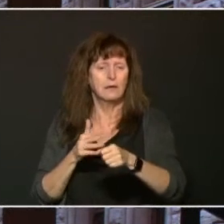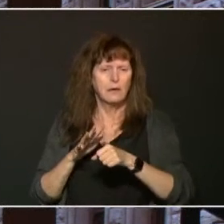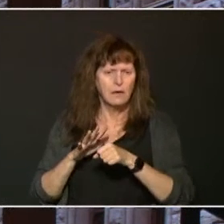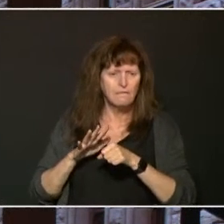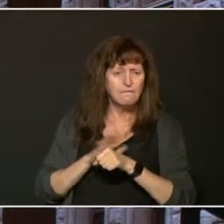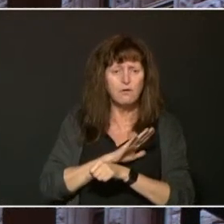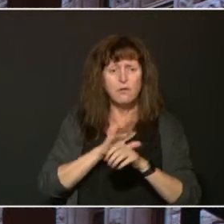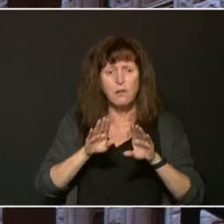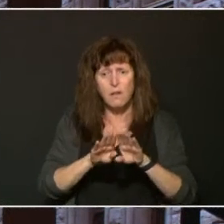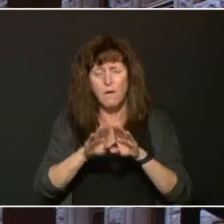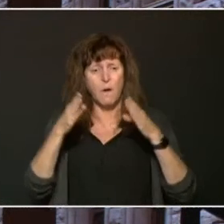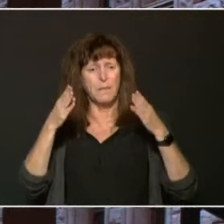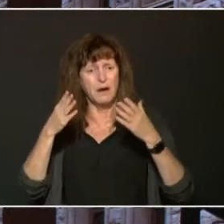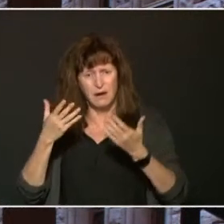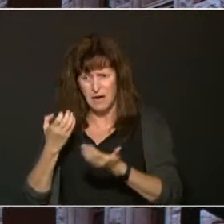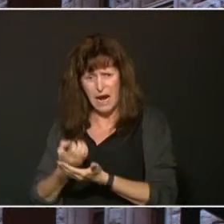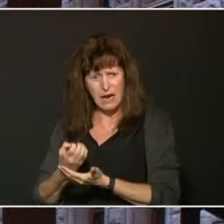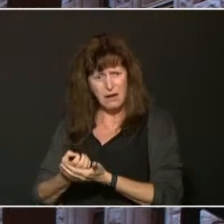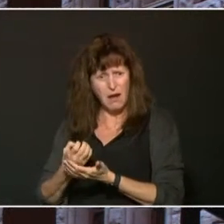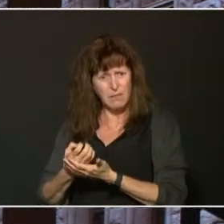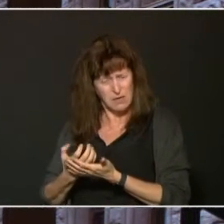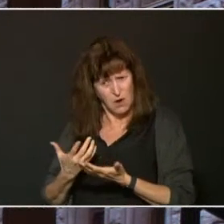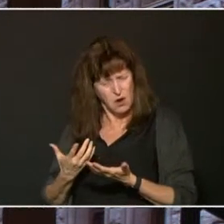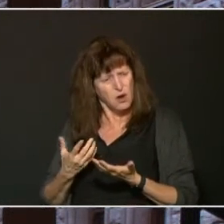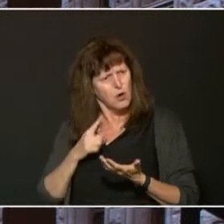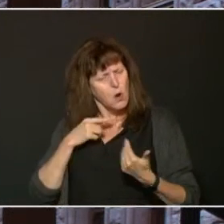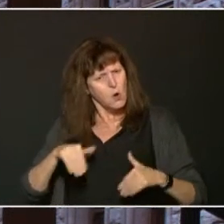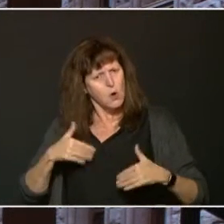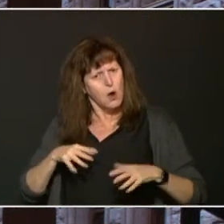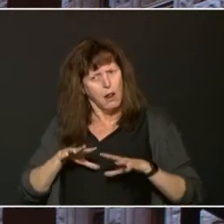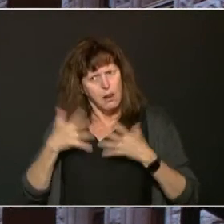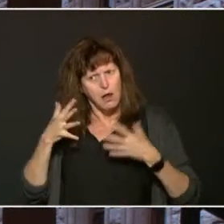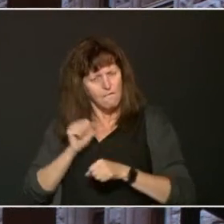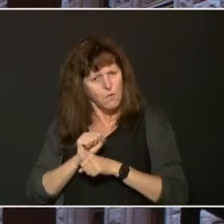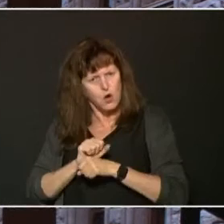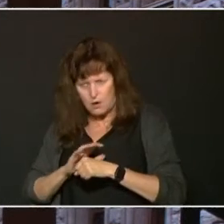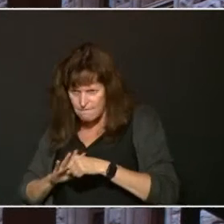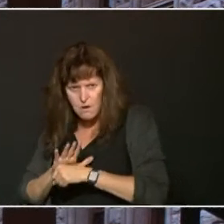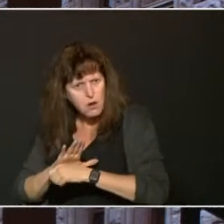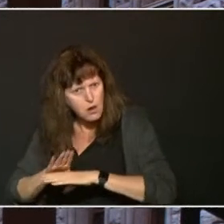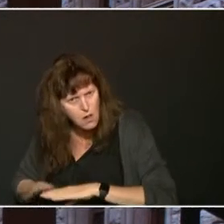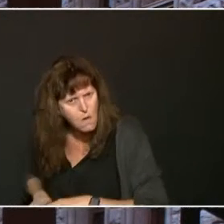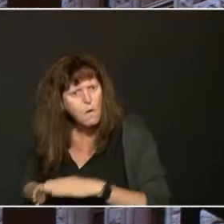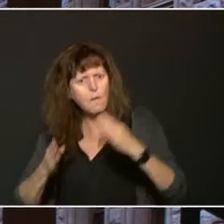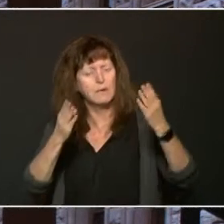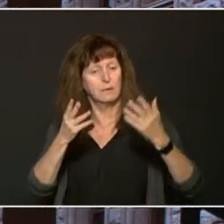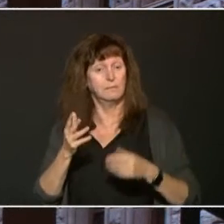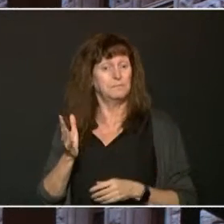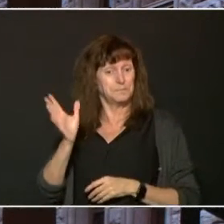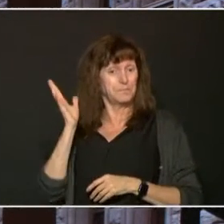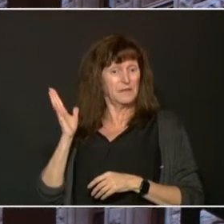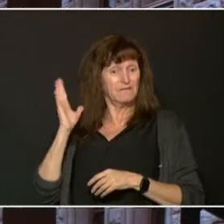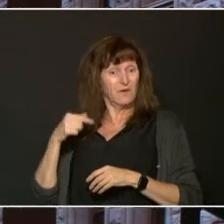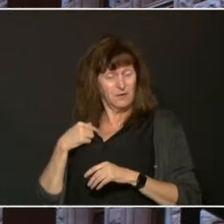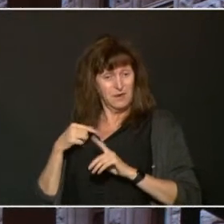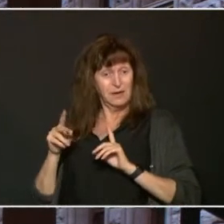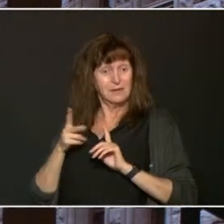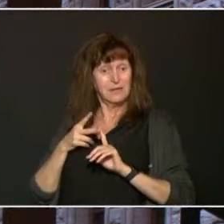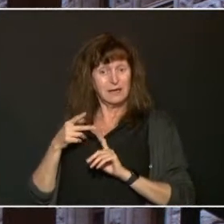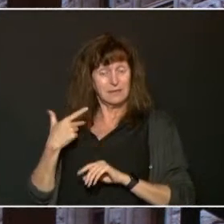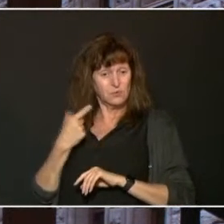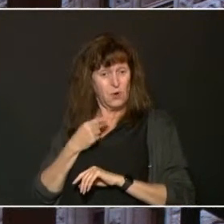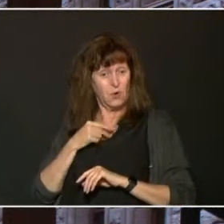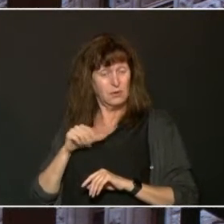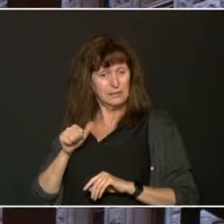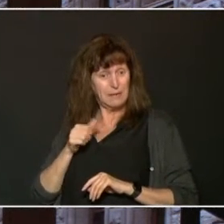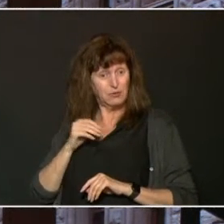out for us. We had been going up approximately 10% a week on second doses, so we have the time